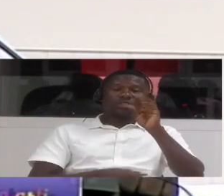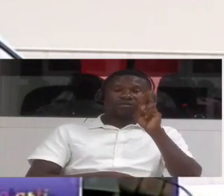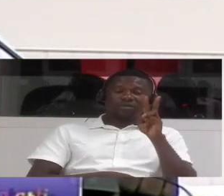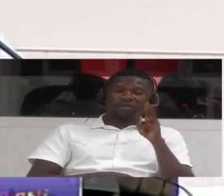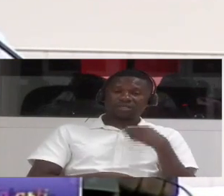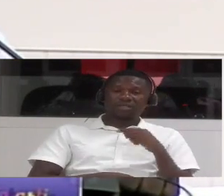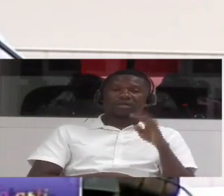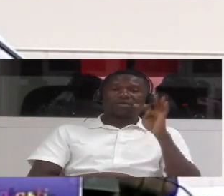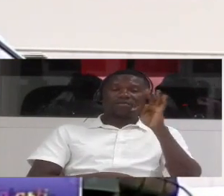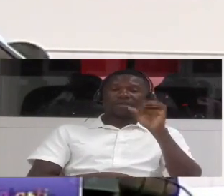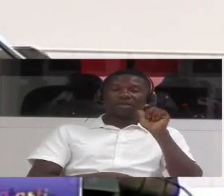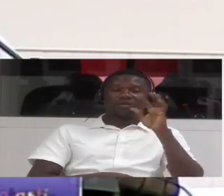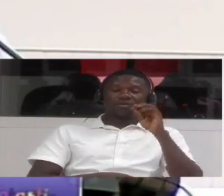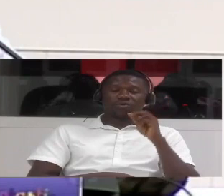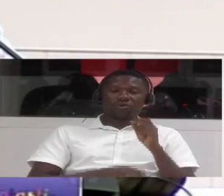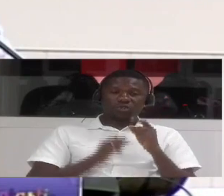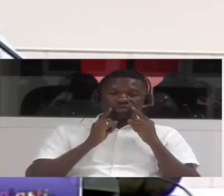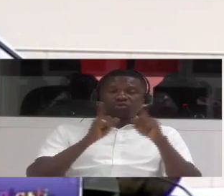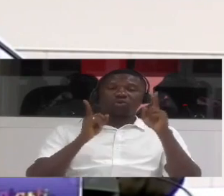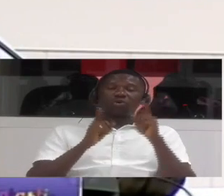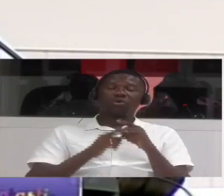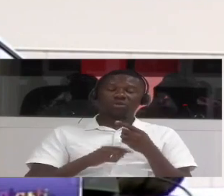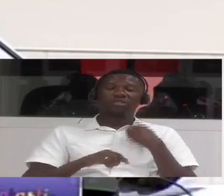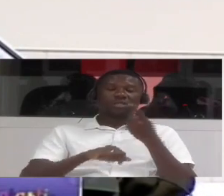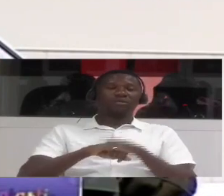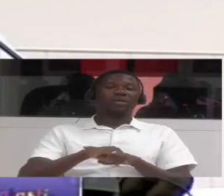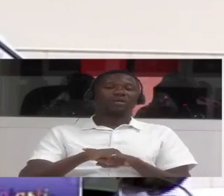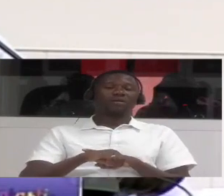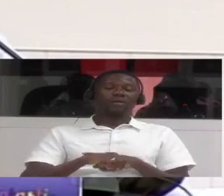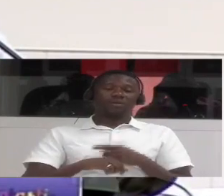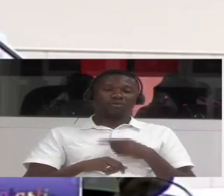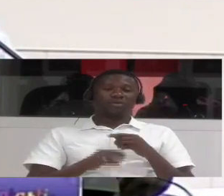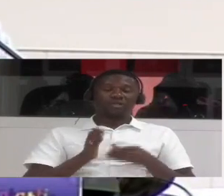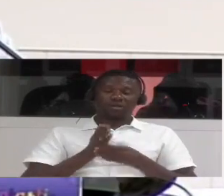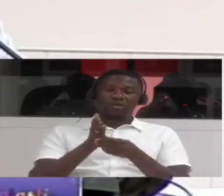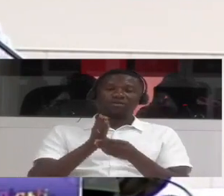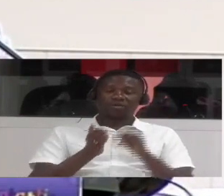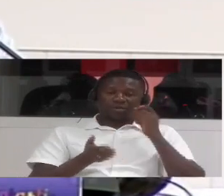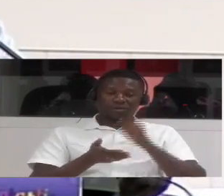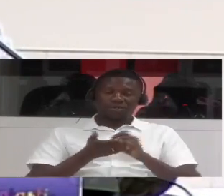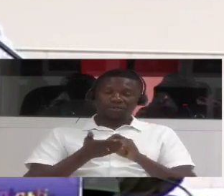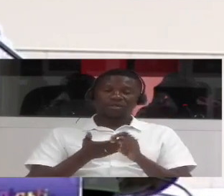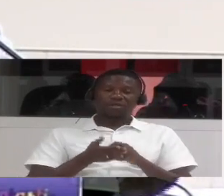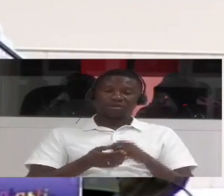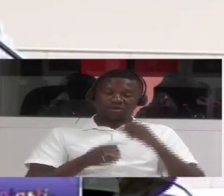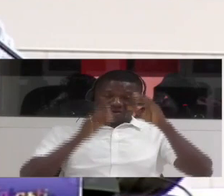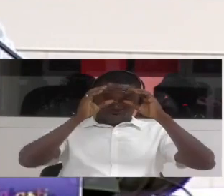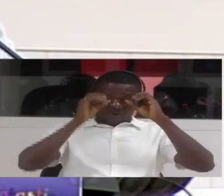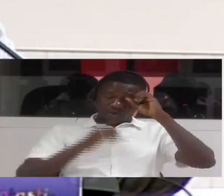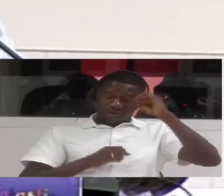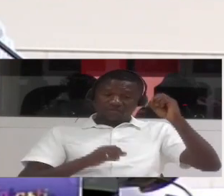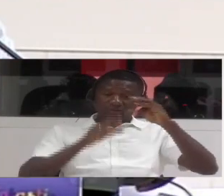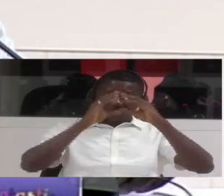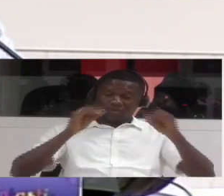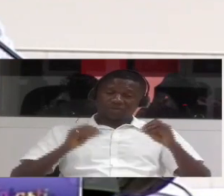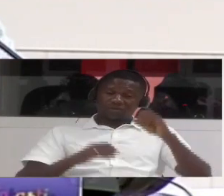Show. And also at the same time, she was the director of press and public relations at the office of the president. And